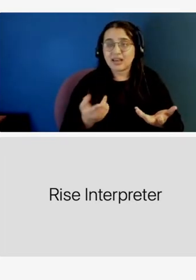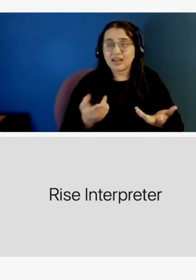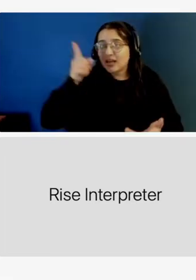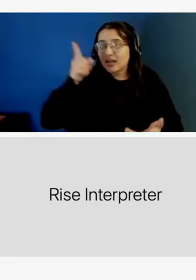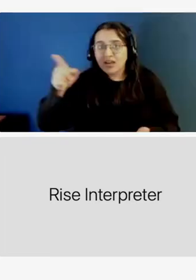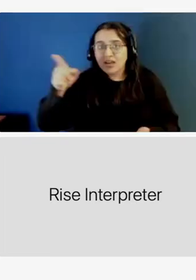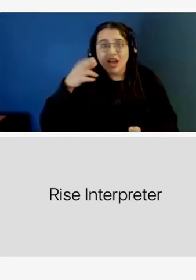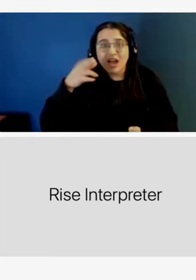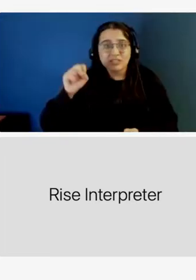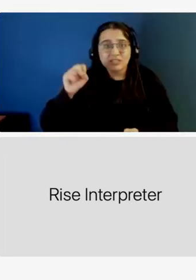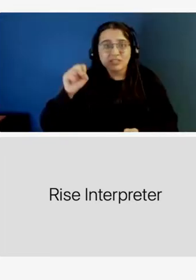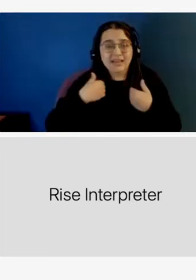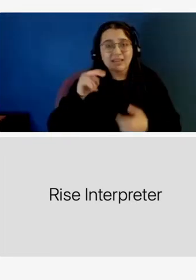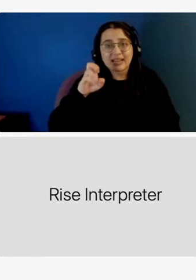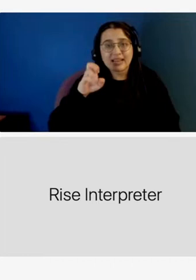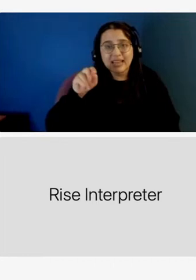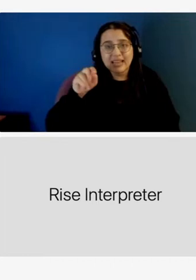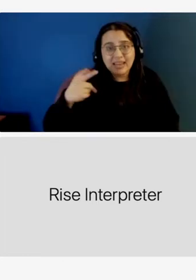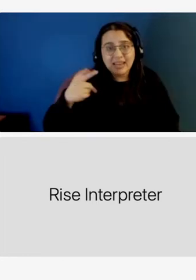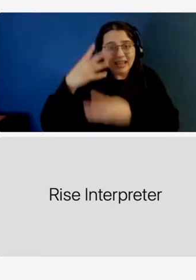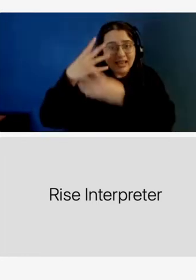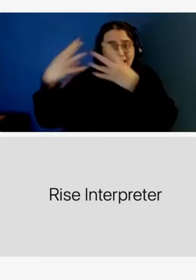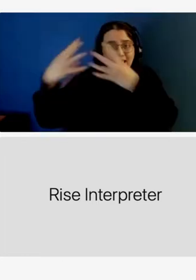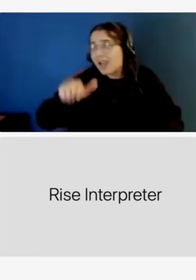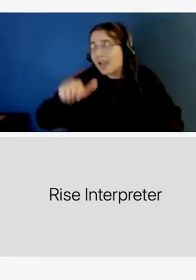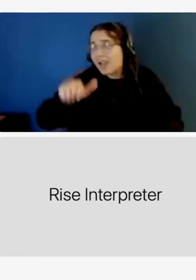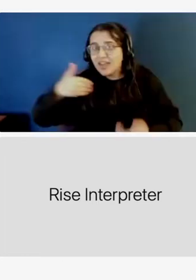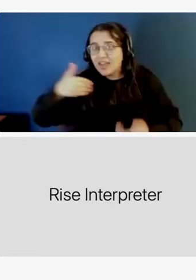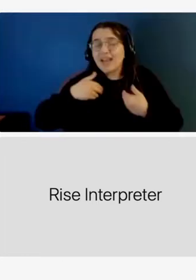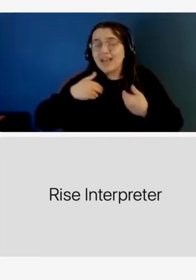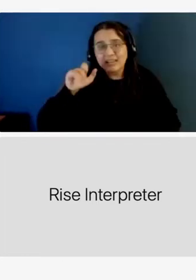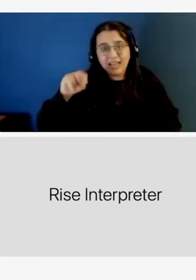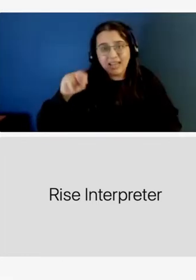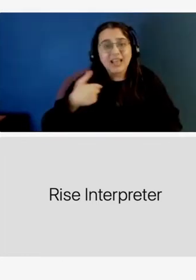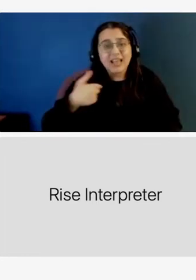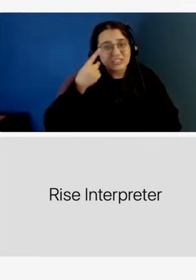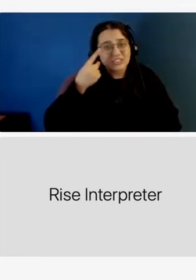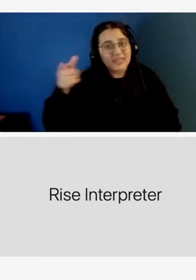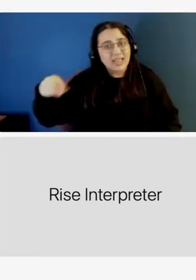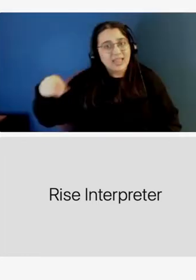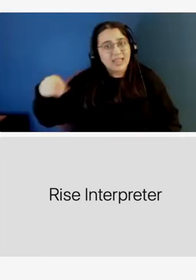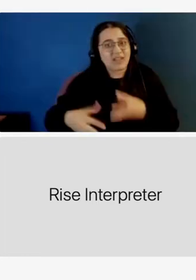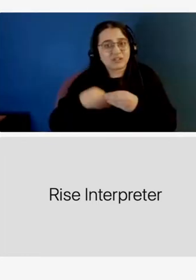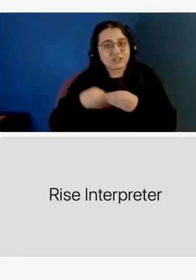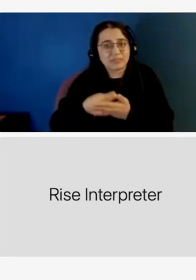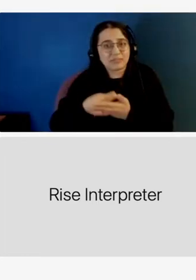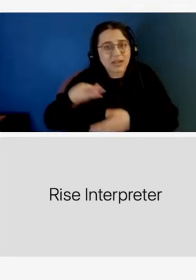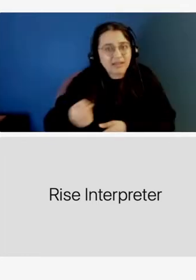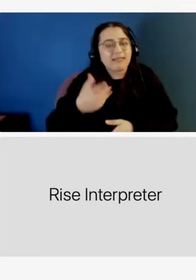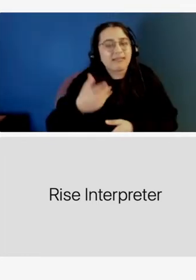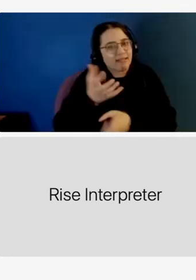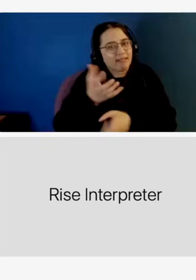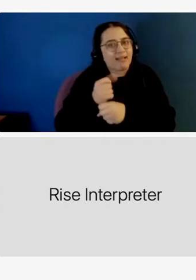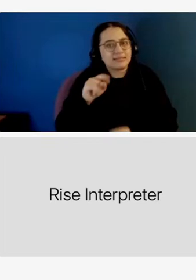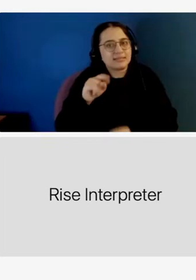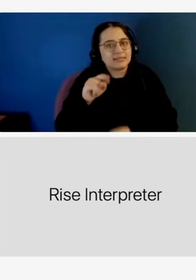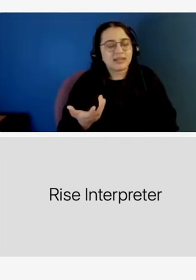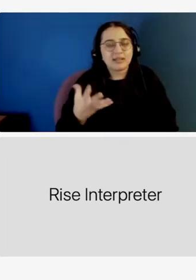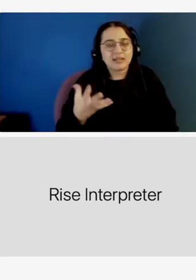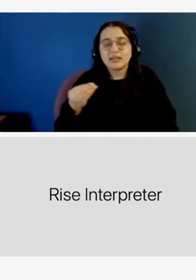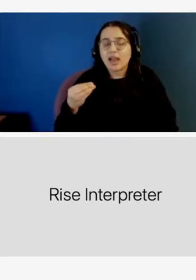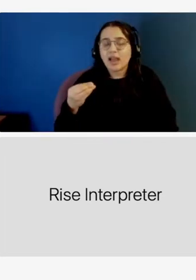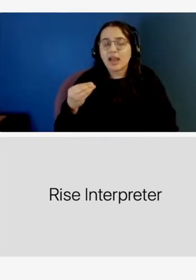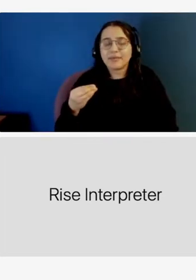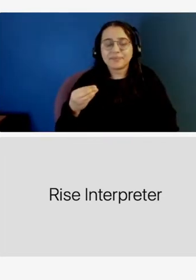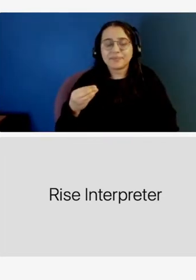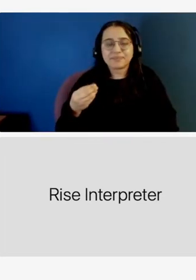And I understand we had extra funding, so they got it. Okay. And it's always been, and Sandy's heard